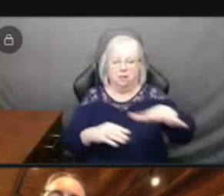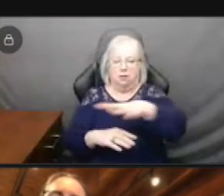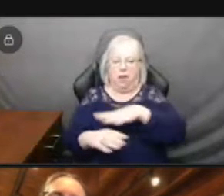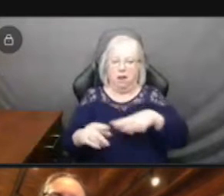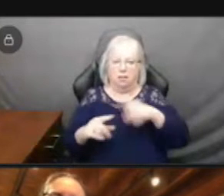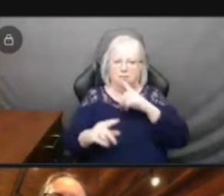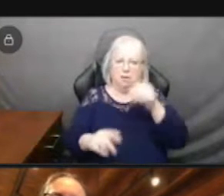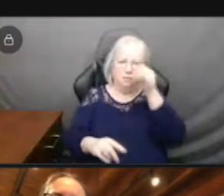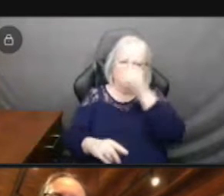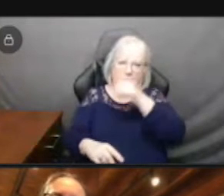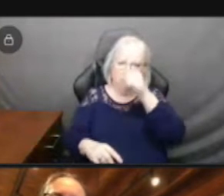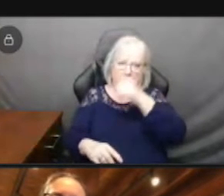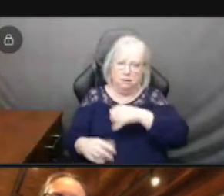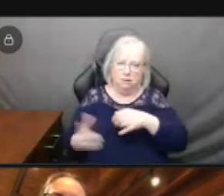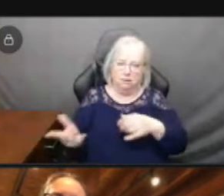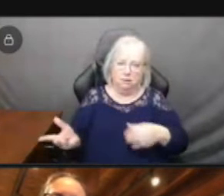ridiculous.